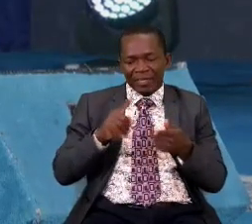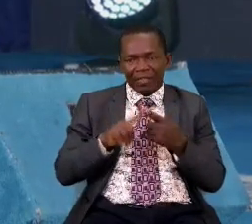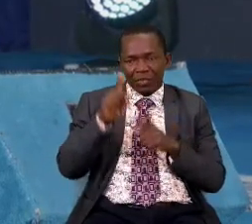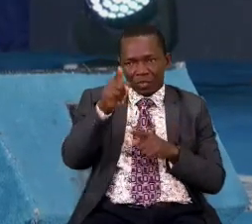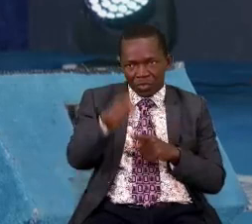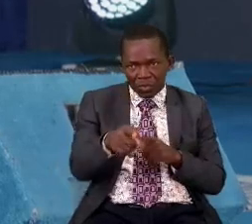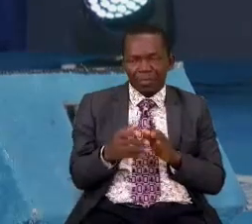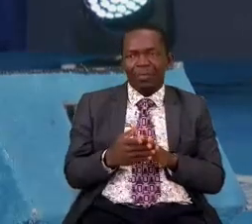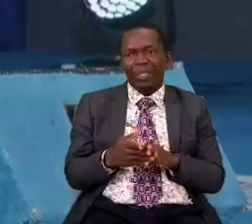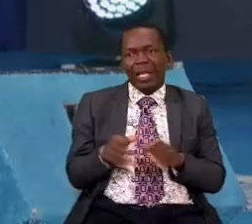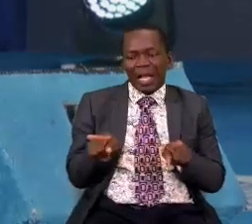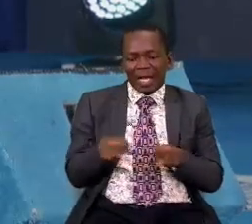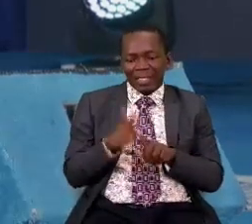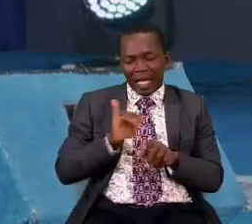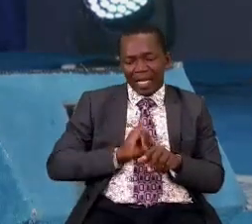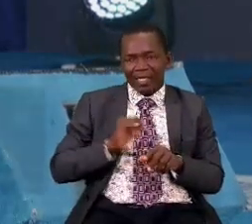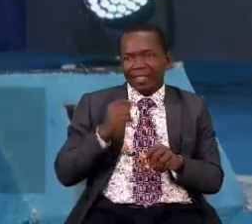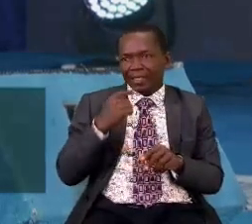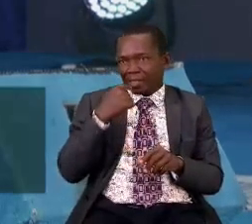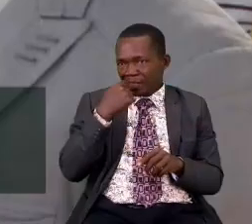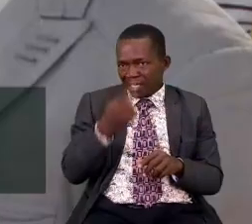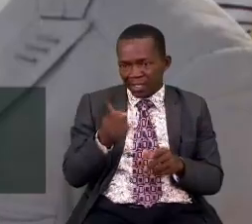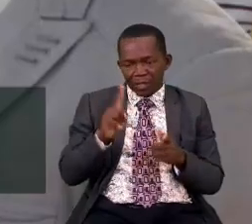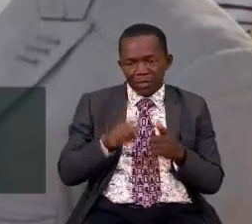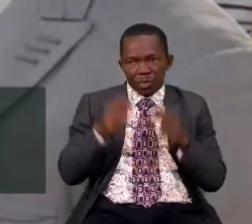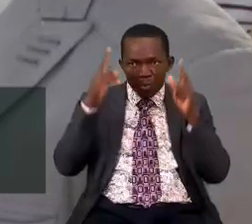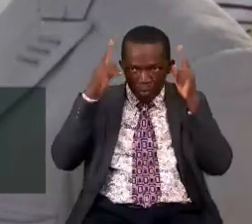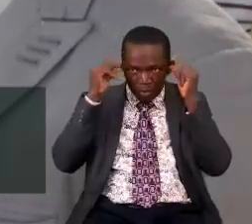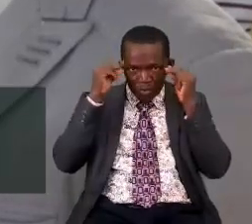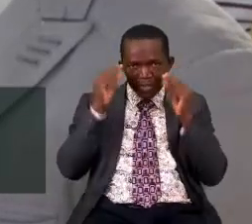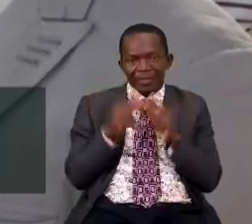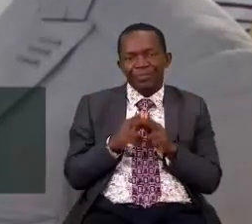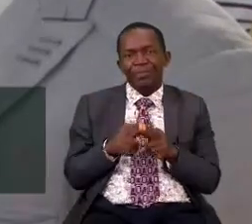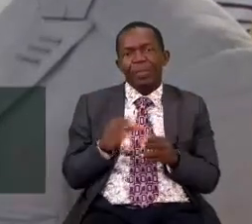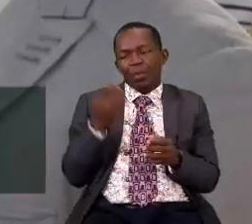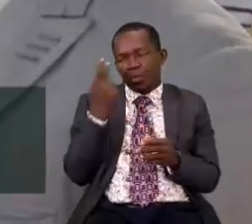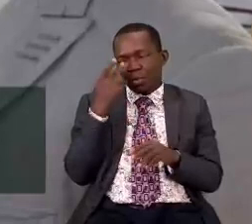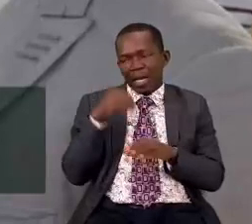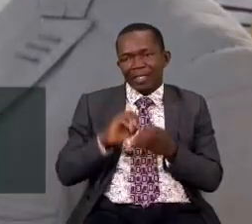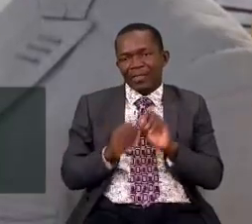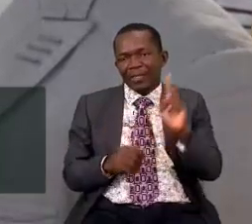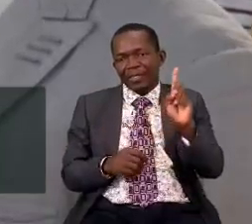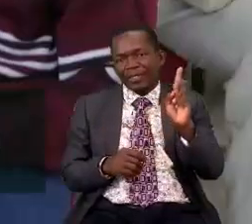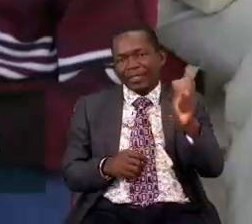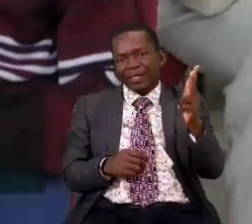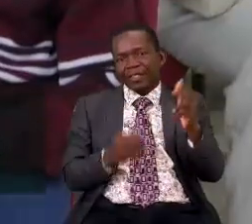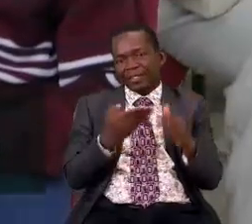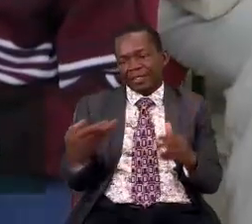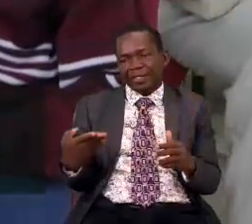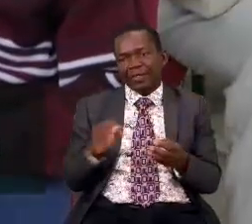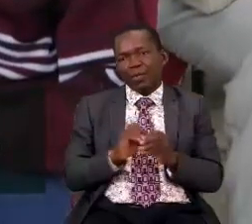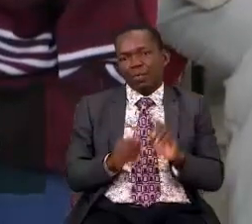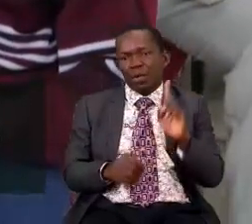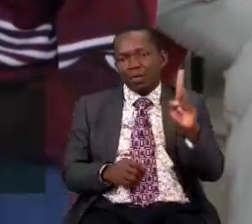number one we're looking at the good promise for an achiever surpassing faith